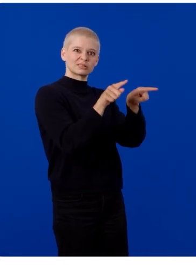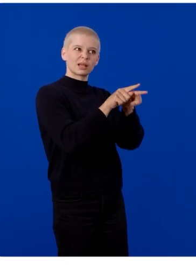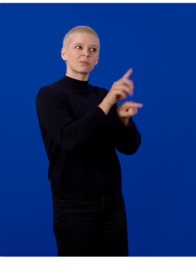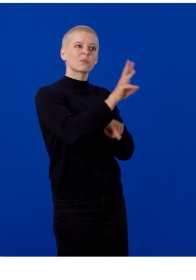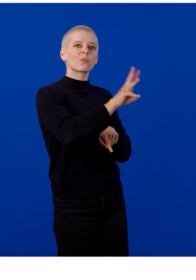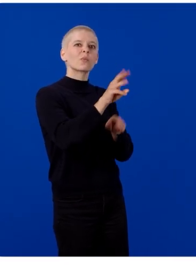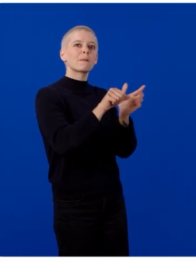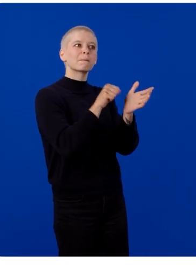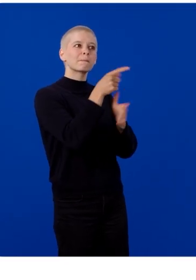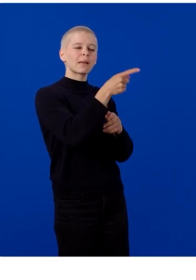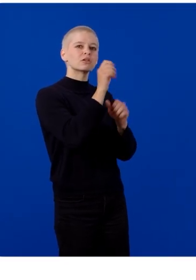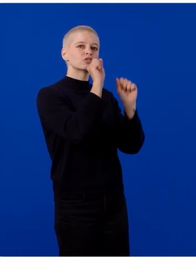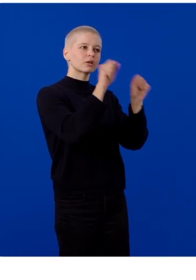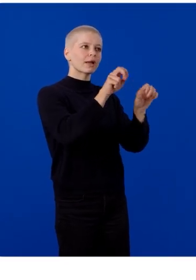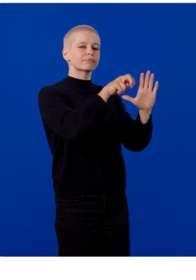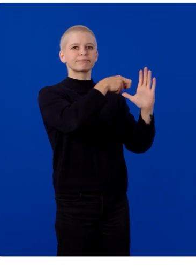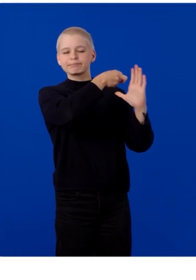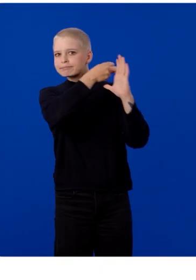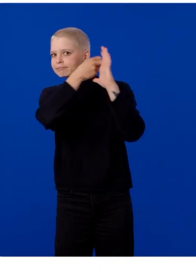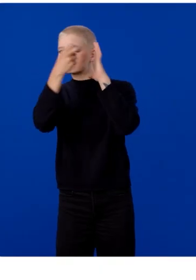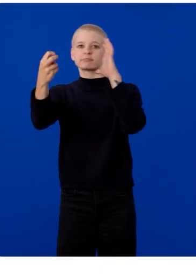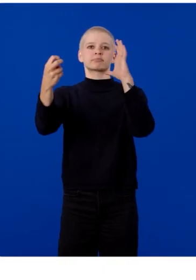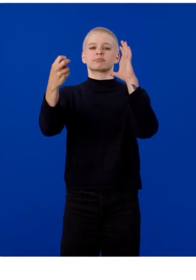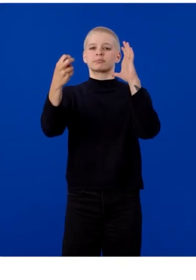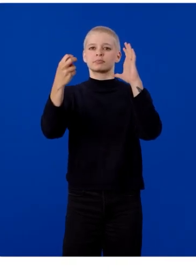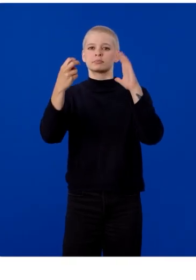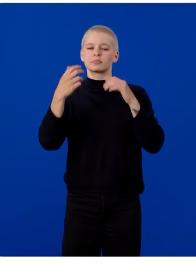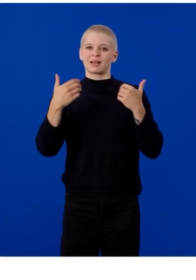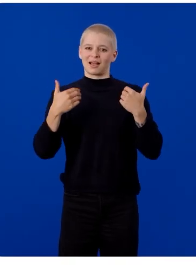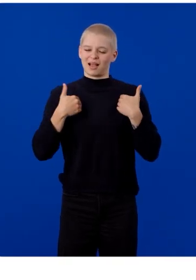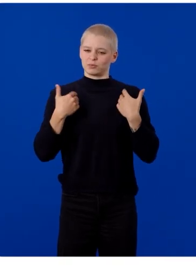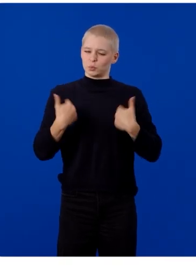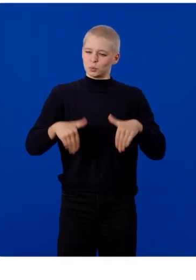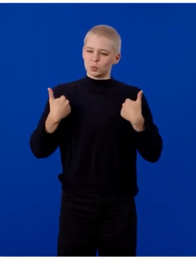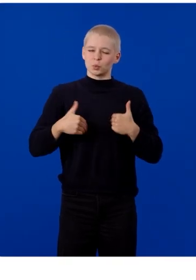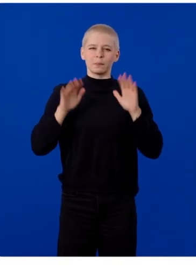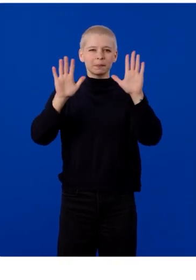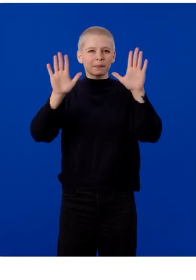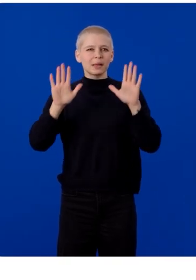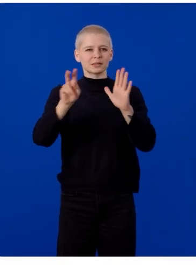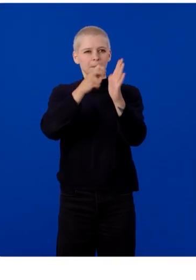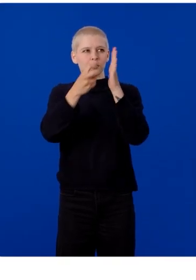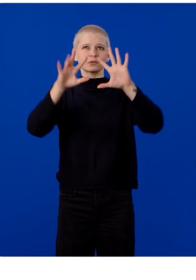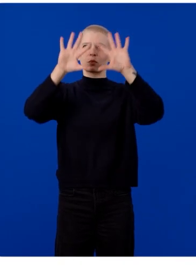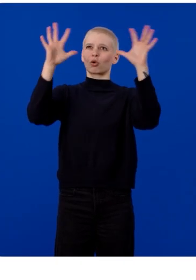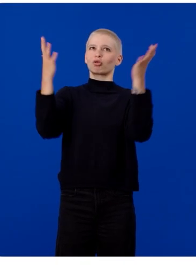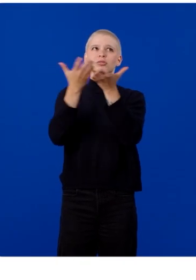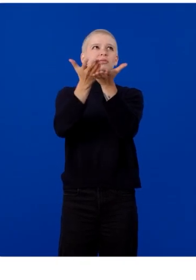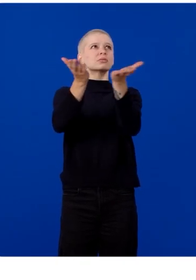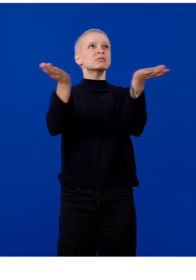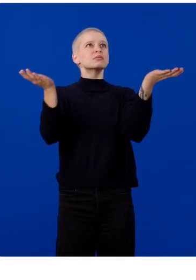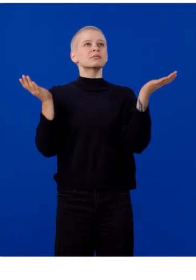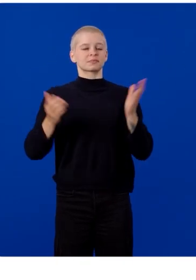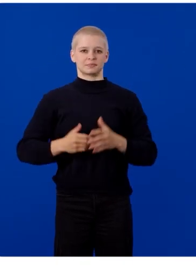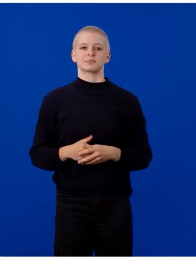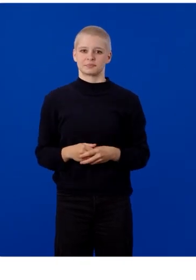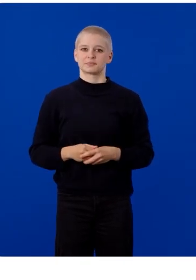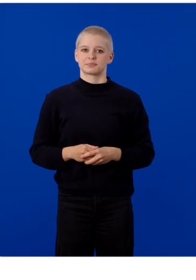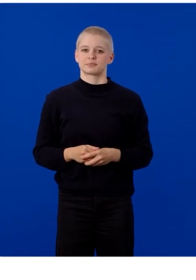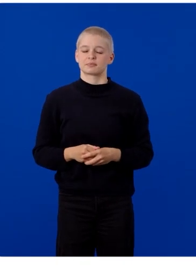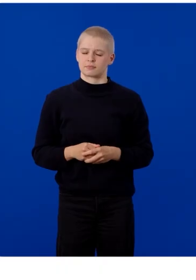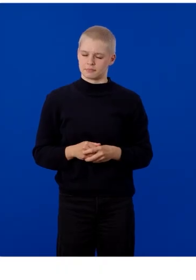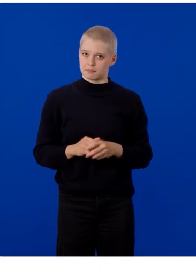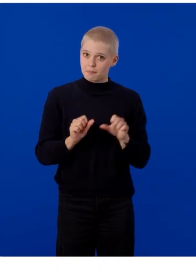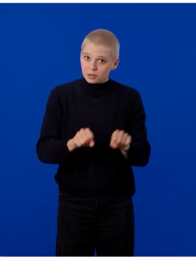full potential of XR devices, creating rich, immersive worlds all around you. This is